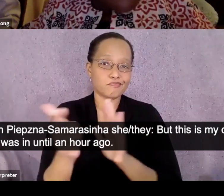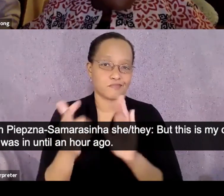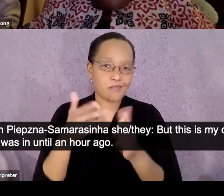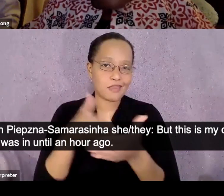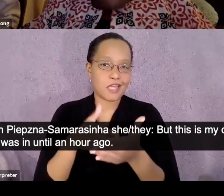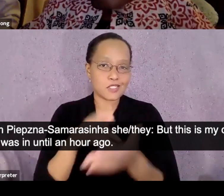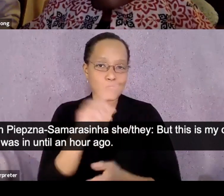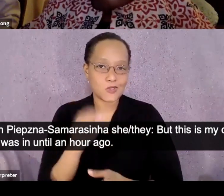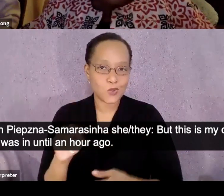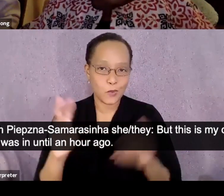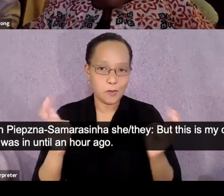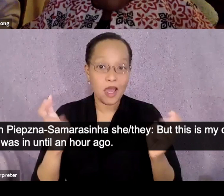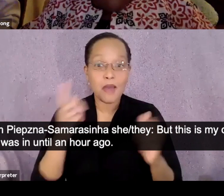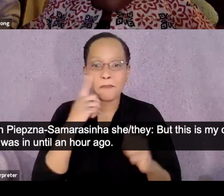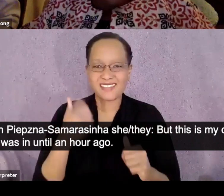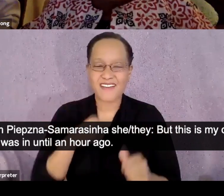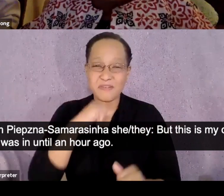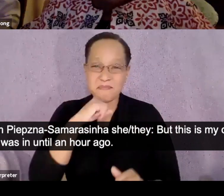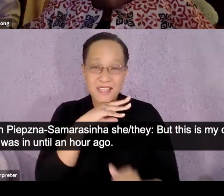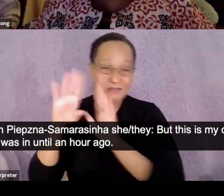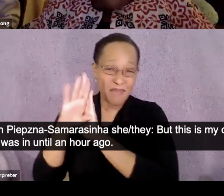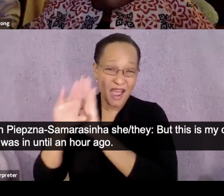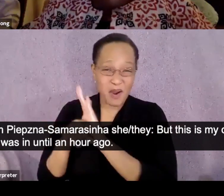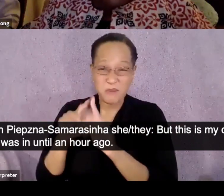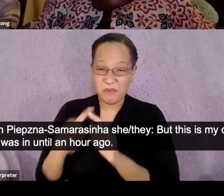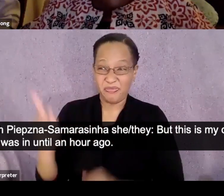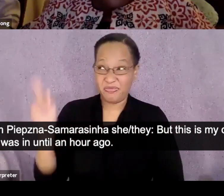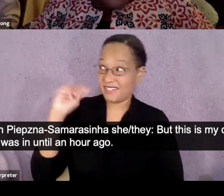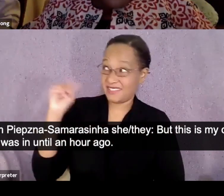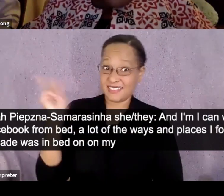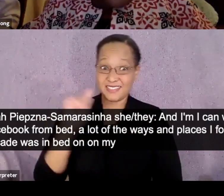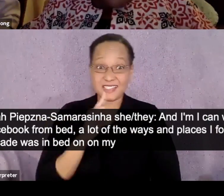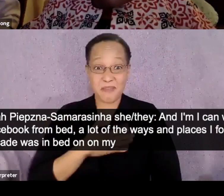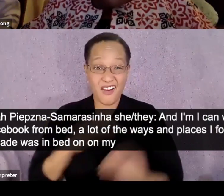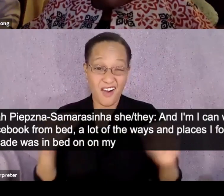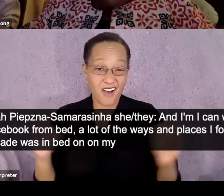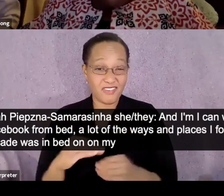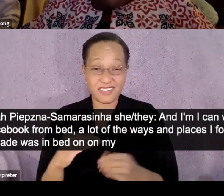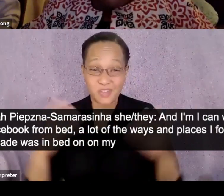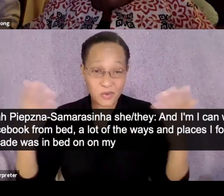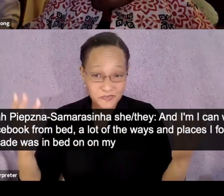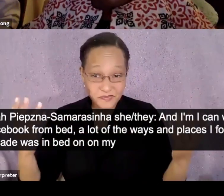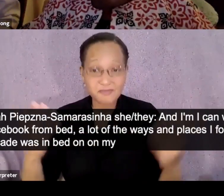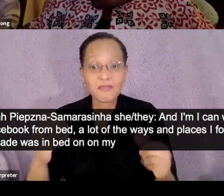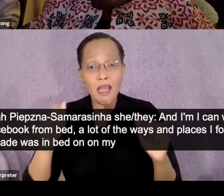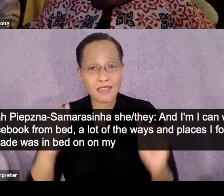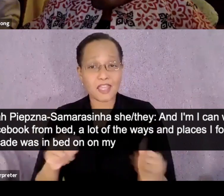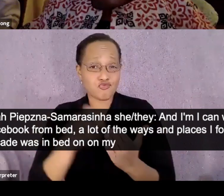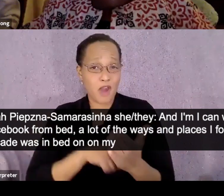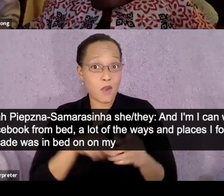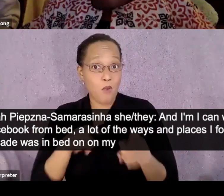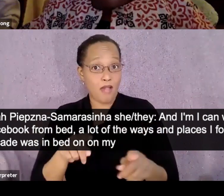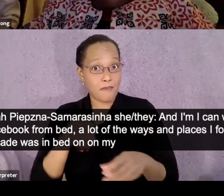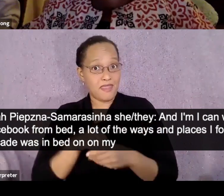my bed with the flannel sheets back there. And I was in it till an hour ago. And I can write from bed. I